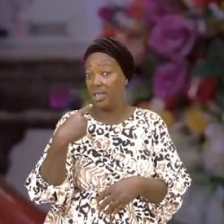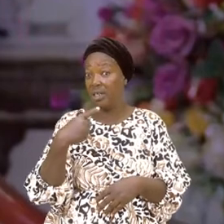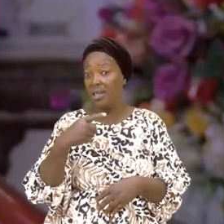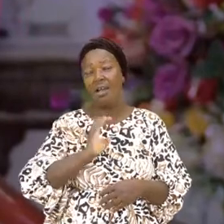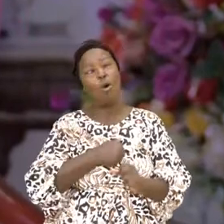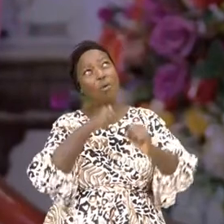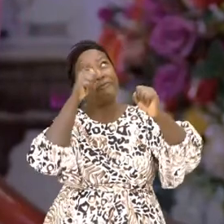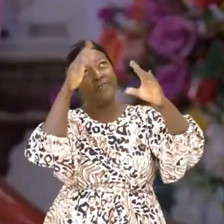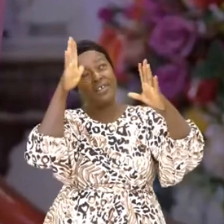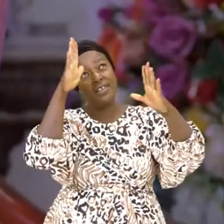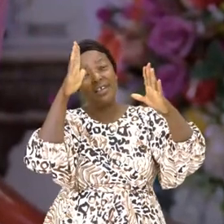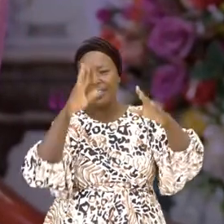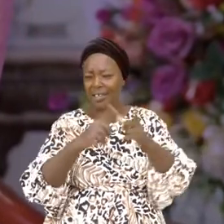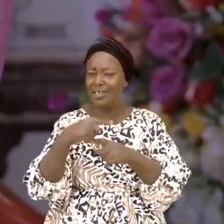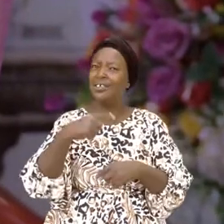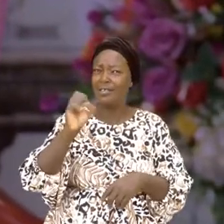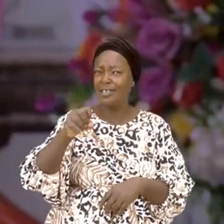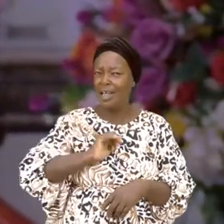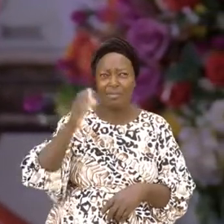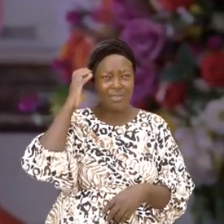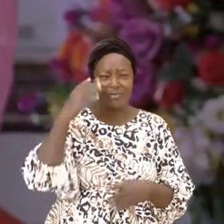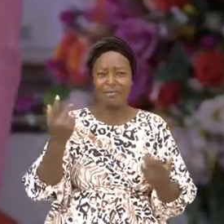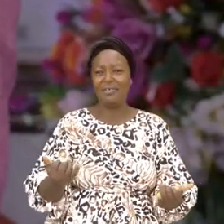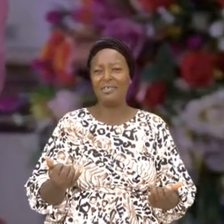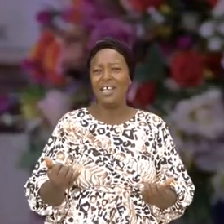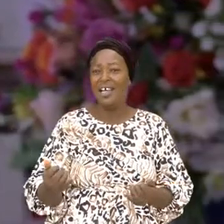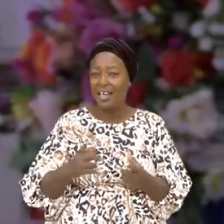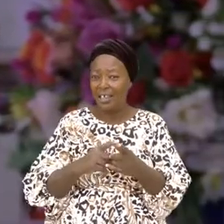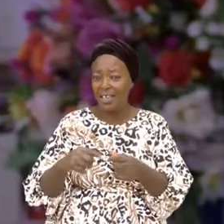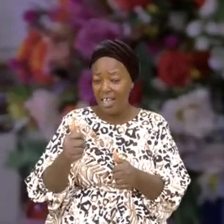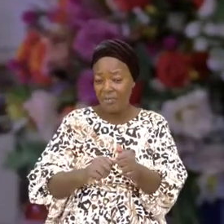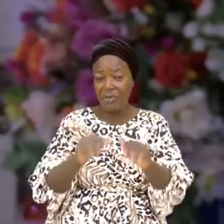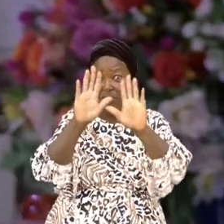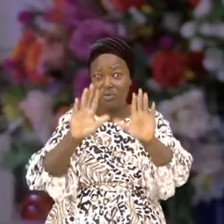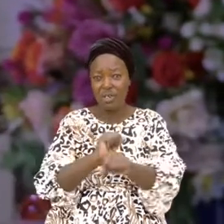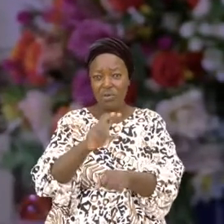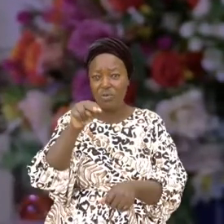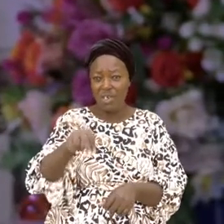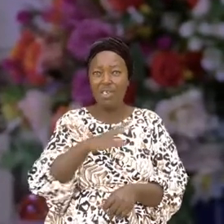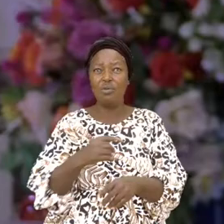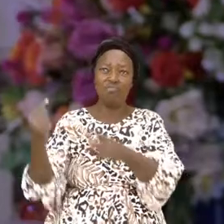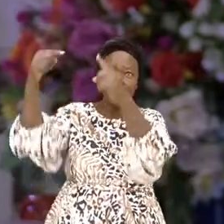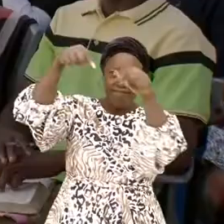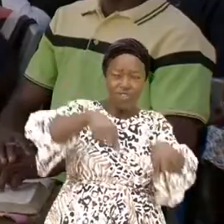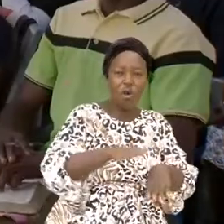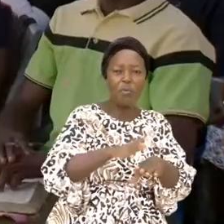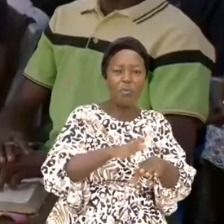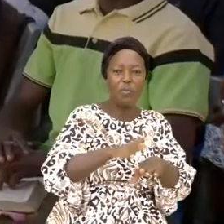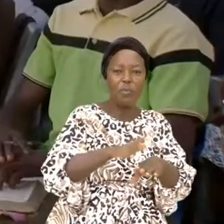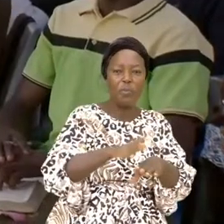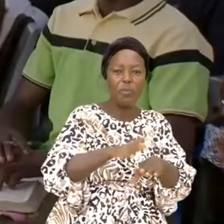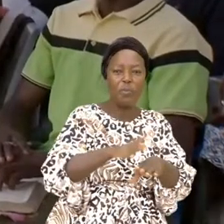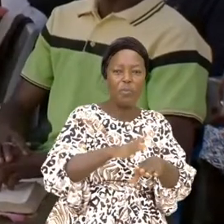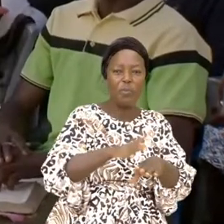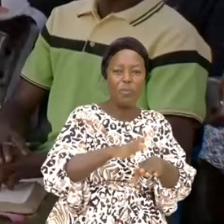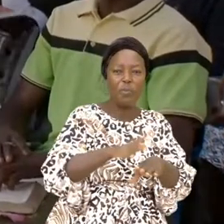a father, you say, yes, I'm here for you. And every miracle you need, it'll drop on you.